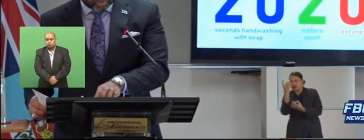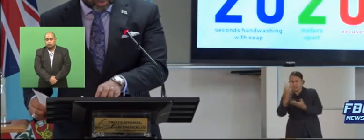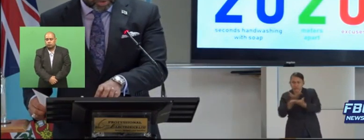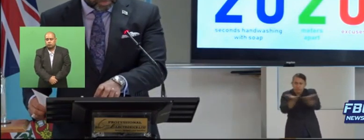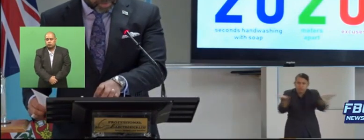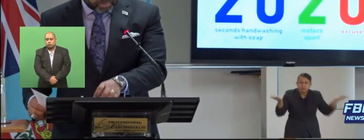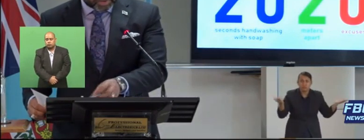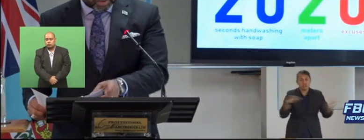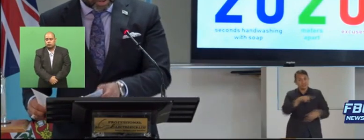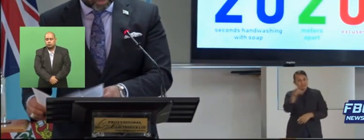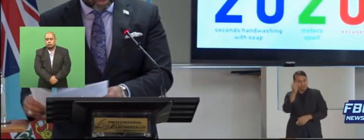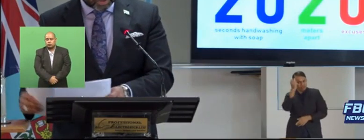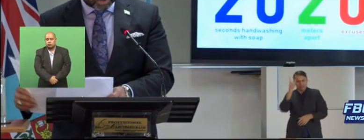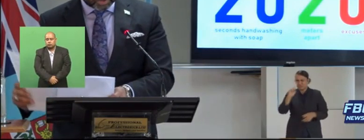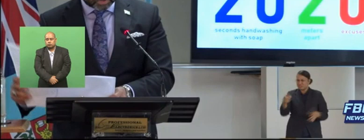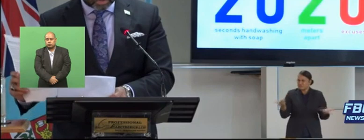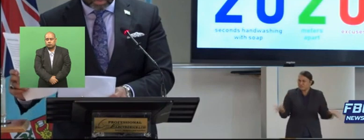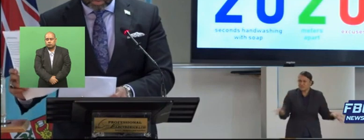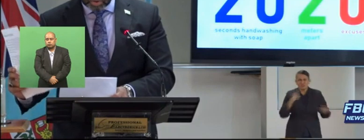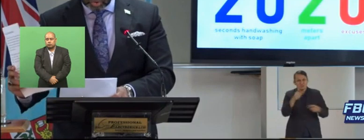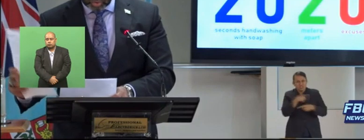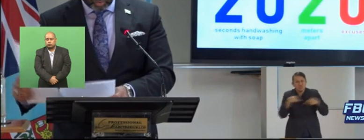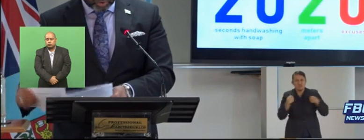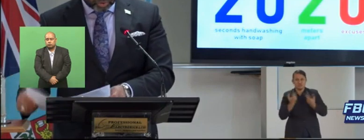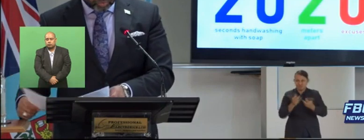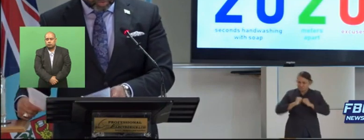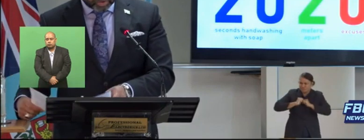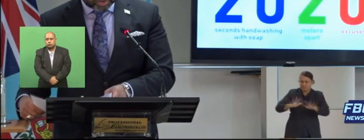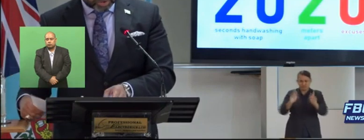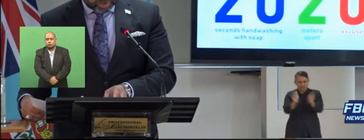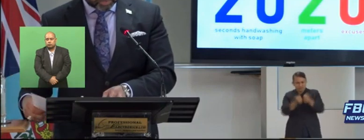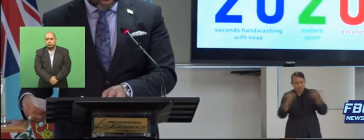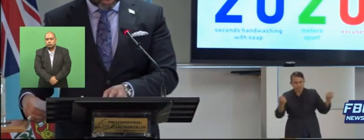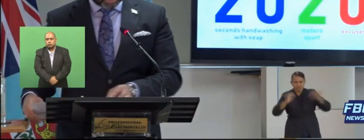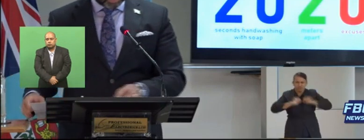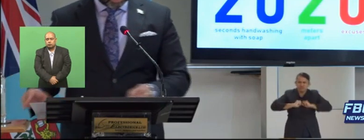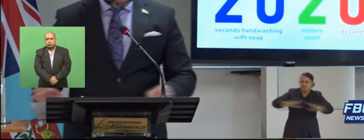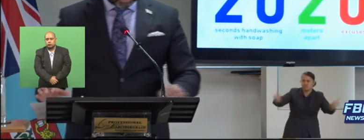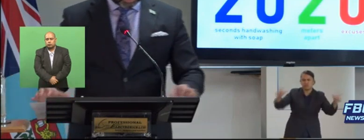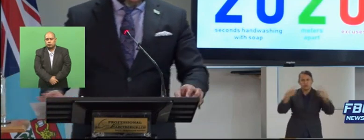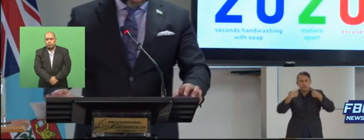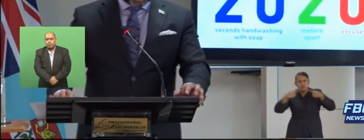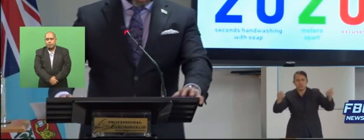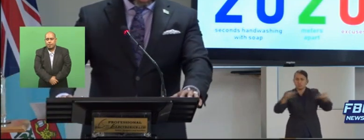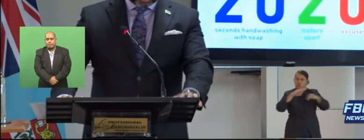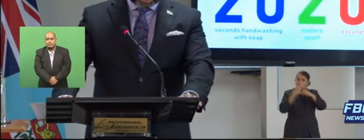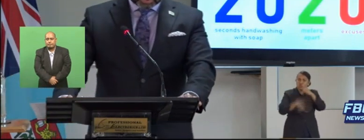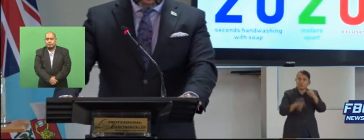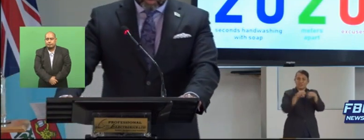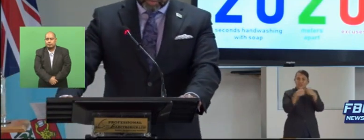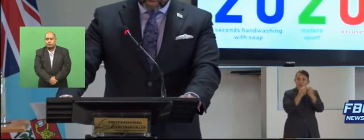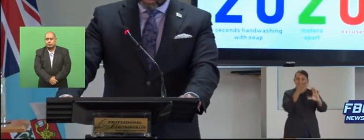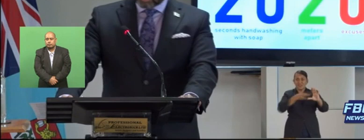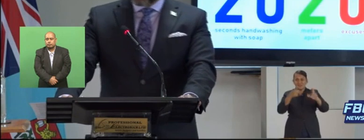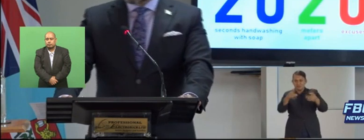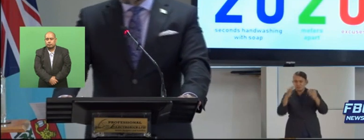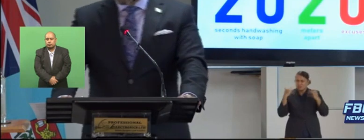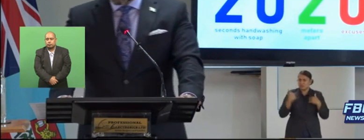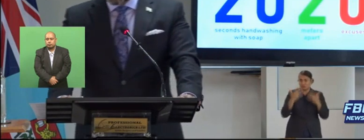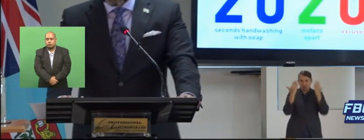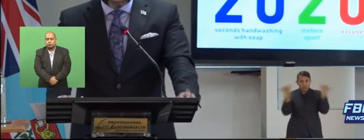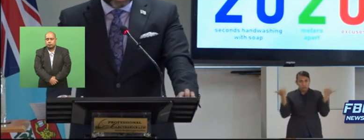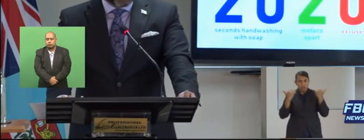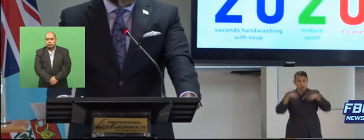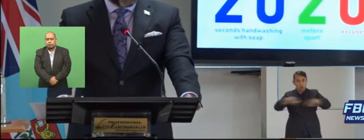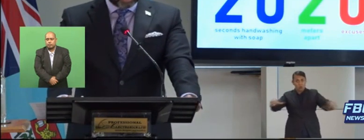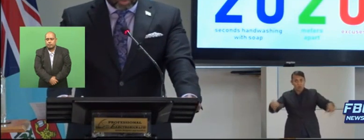Nonetheless, the orders were published in the Government Gazette. We note rather disturbingly that the magistrate in question failed to